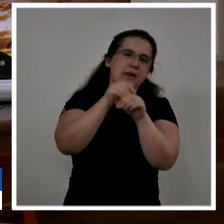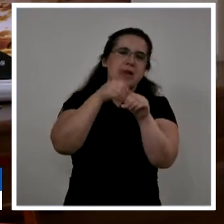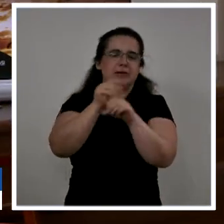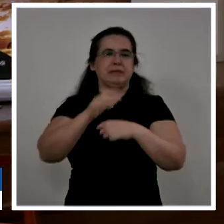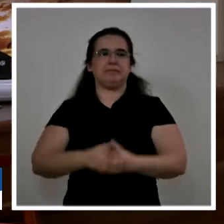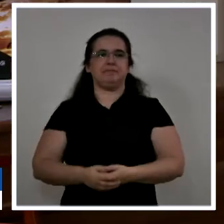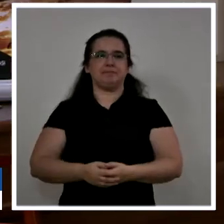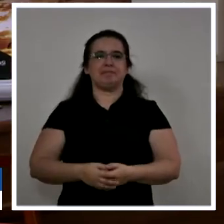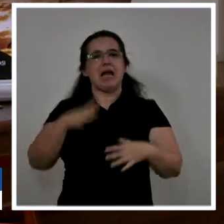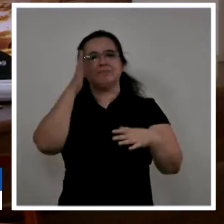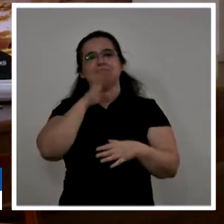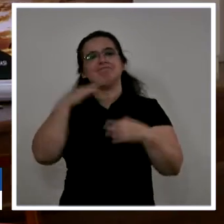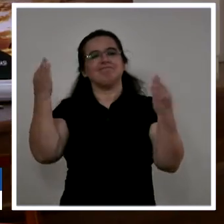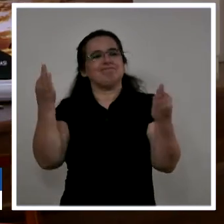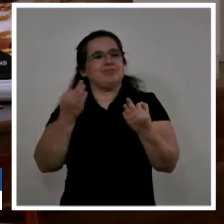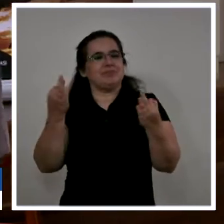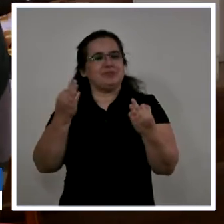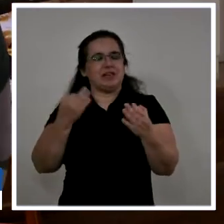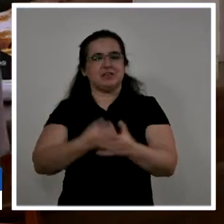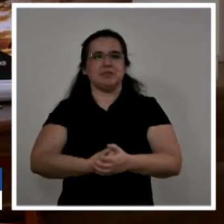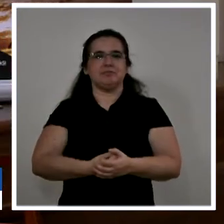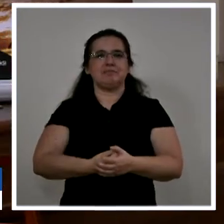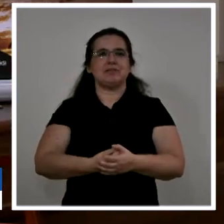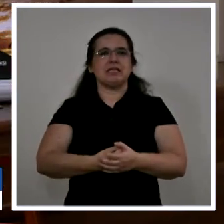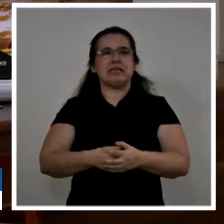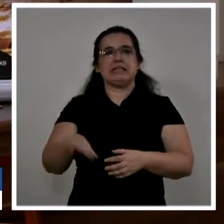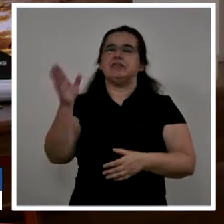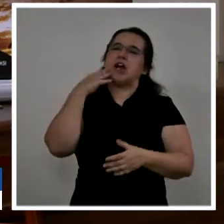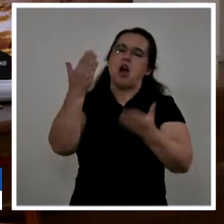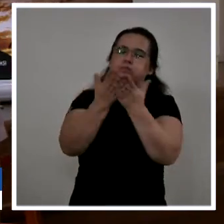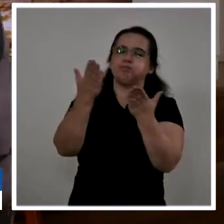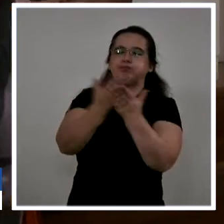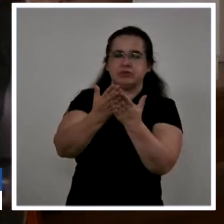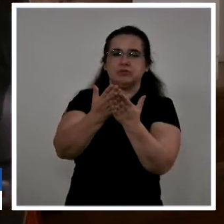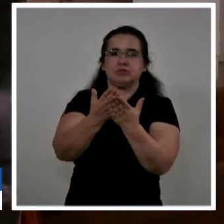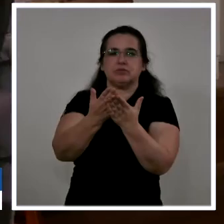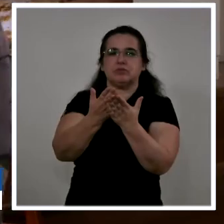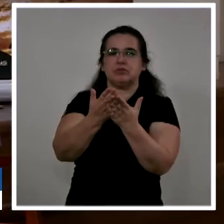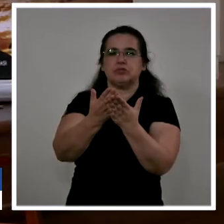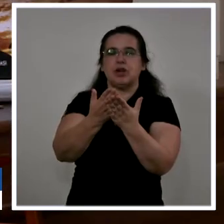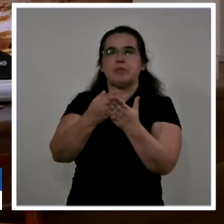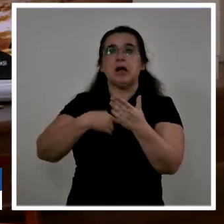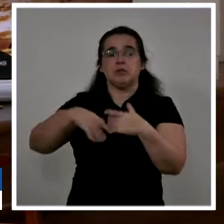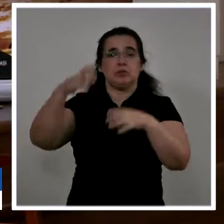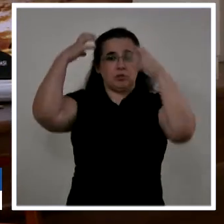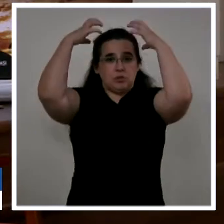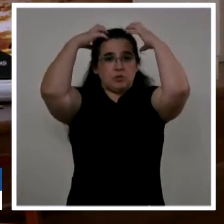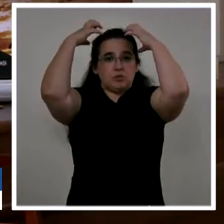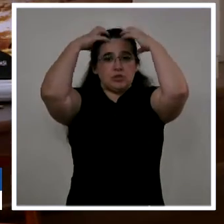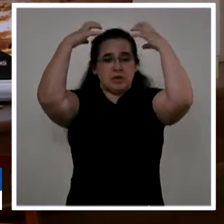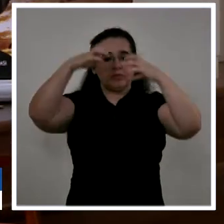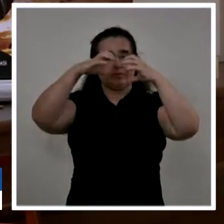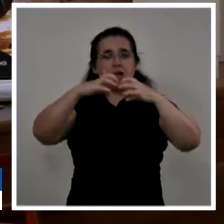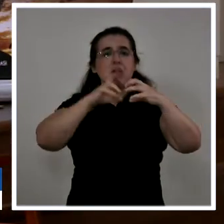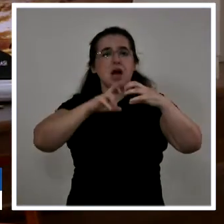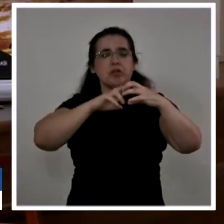you slice up the brain of a mouse, e na verdade fizeram estudos em que se cortam o cérebro de um rato às fatias,